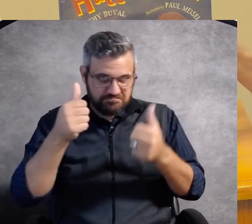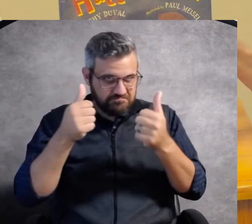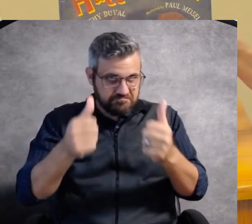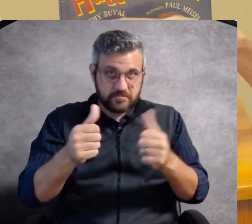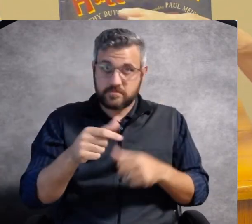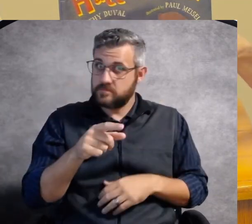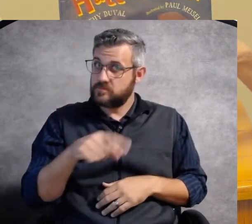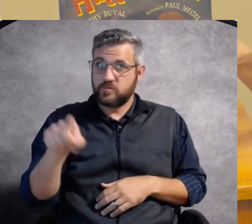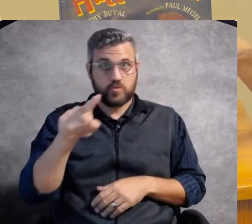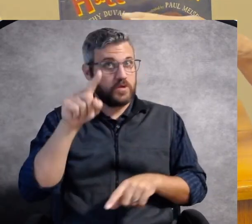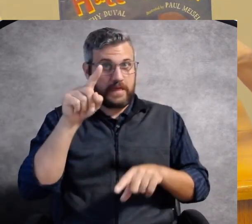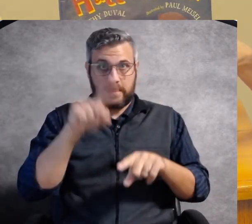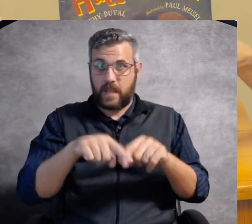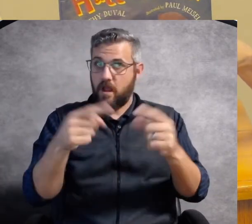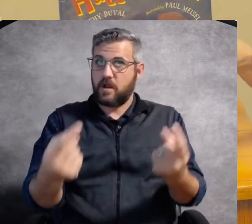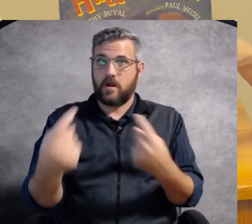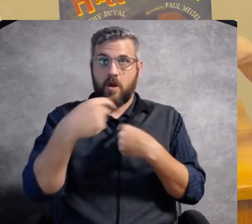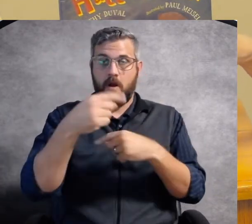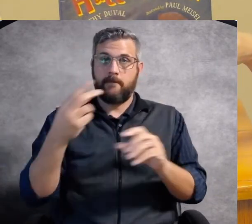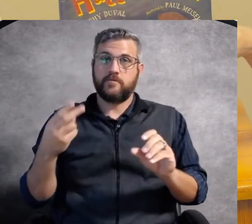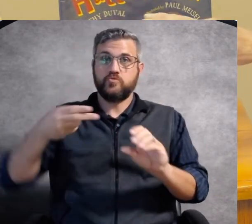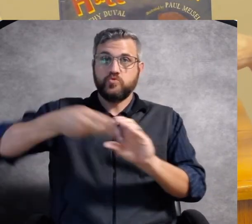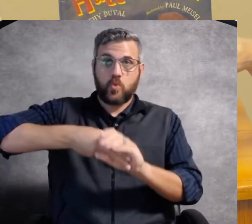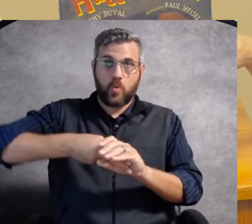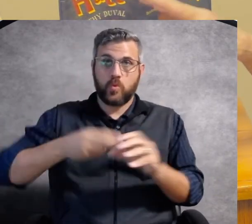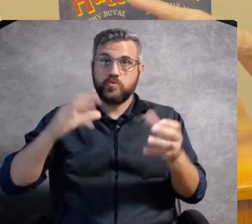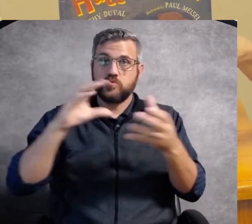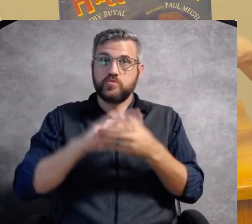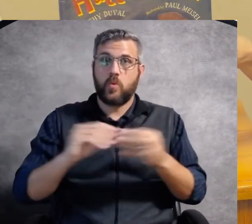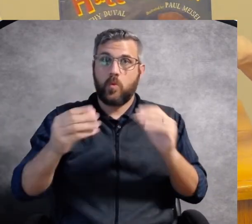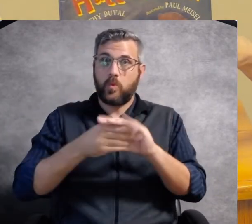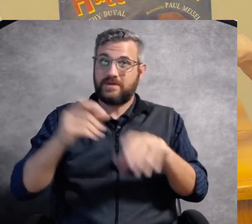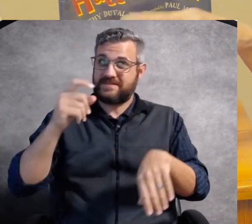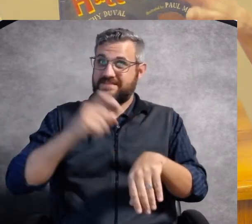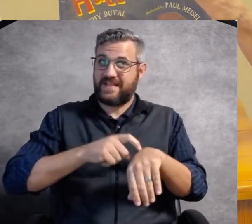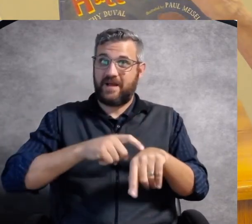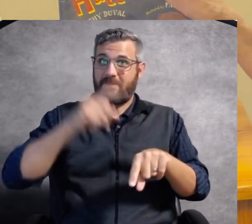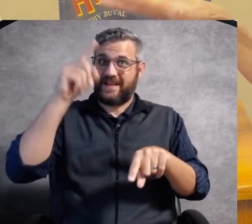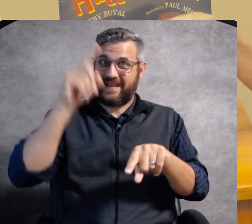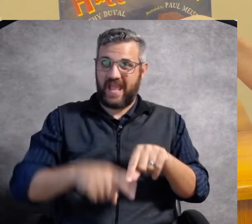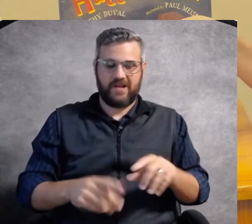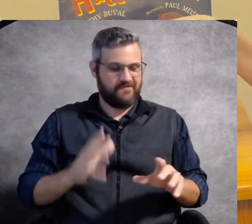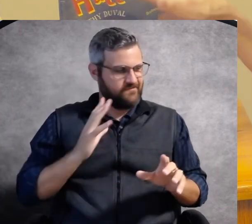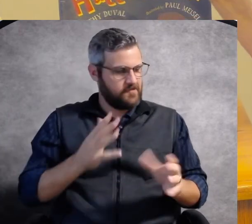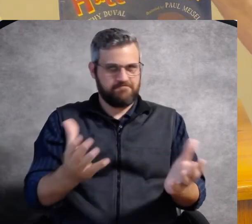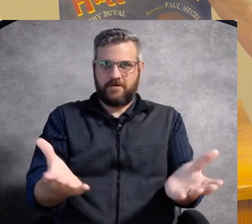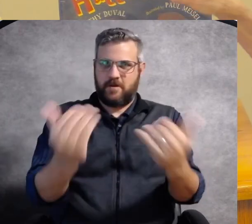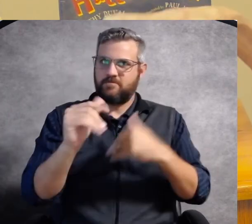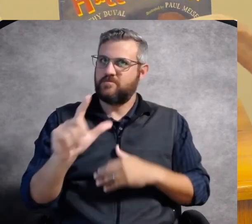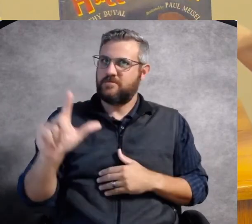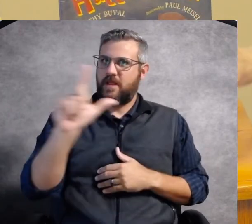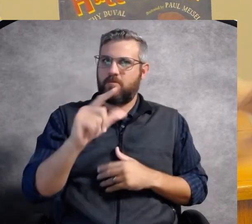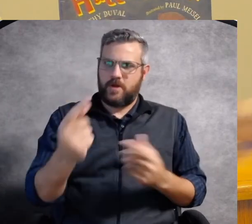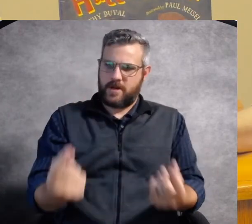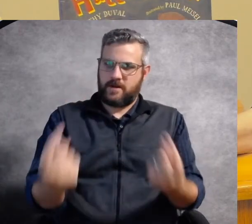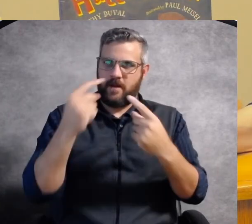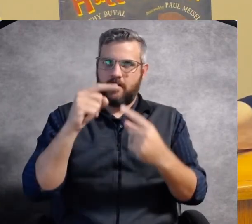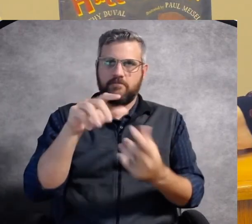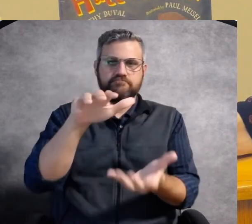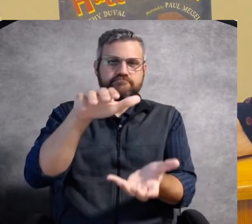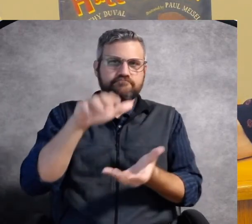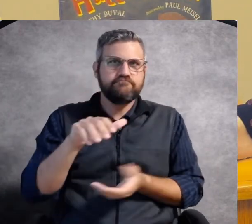and girls, if you're not able to come in for story time, come by and pick up your